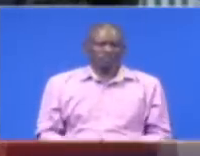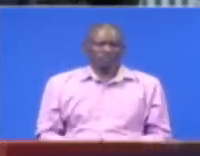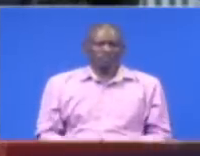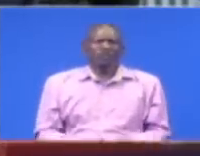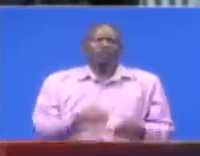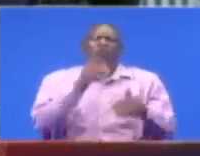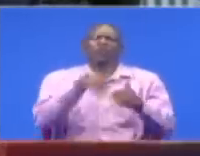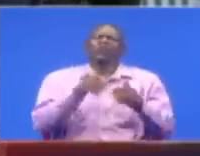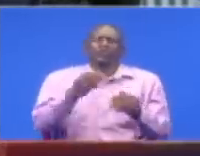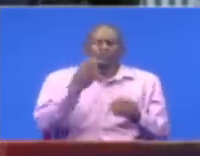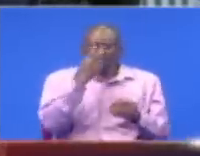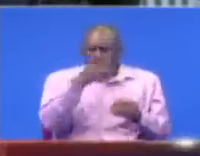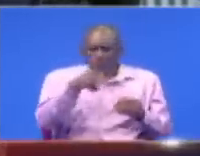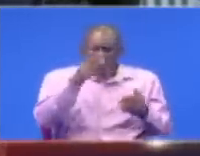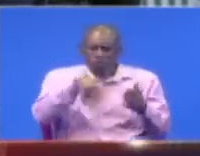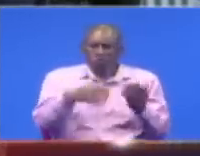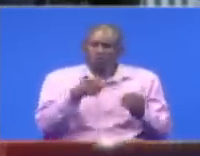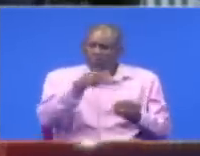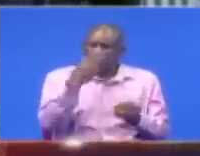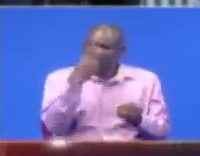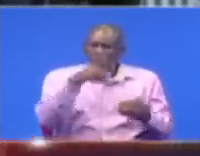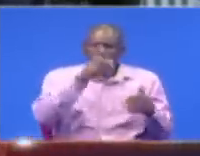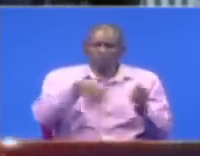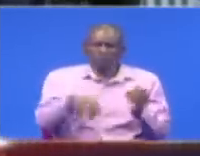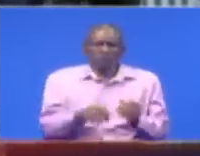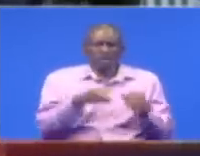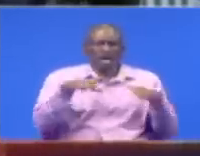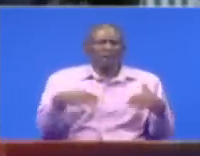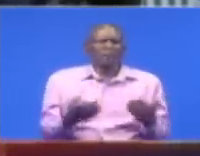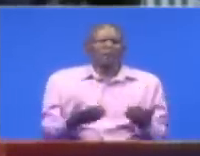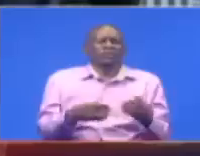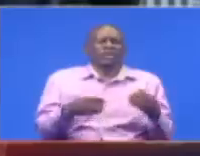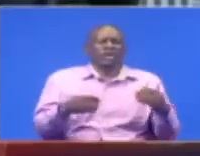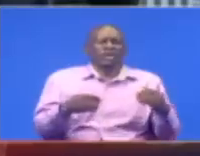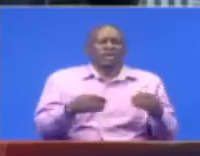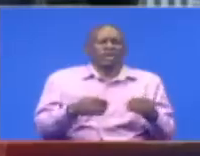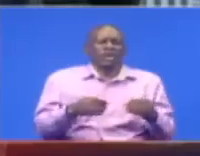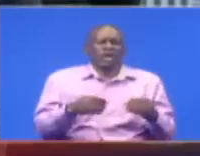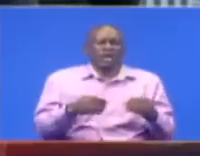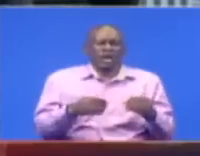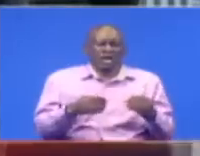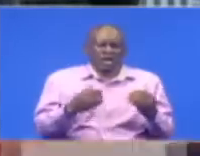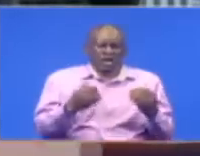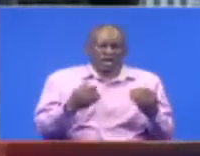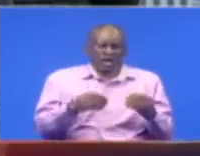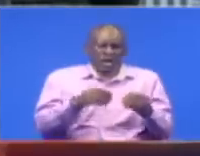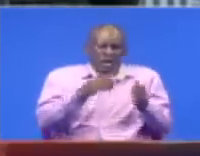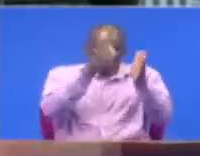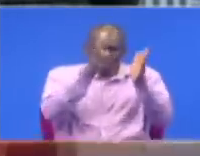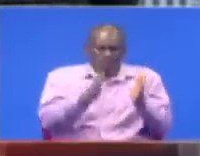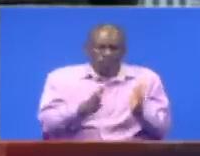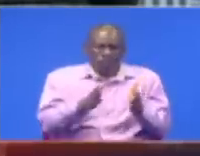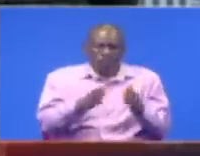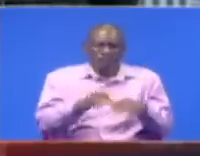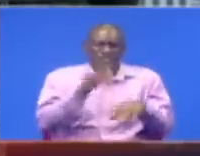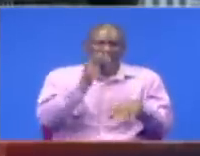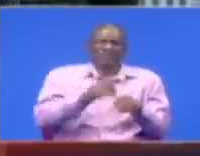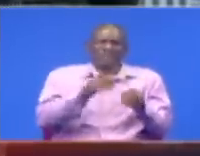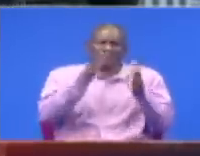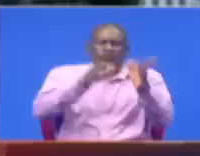What is your view of a practitioner, in effect an